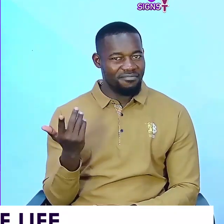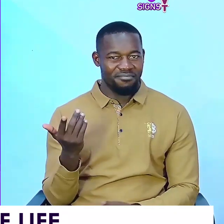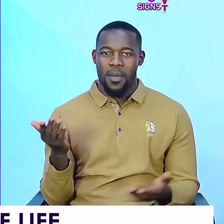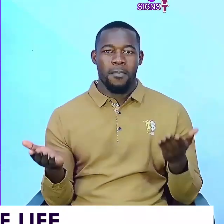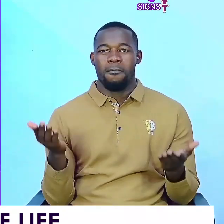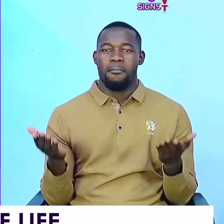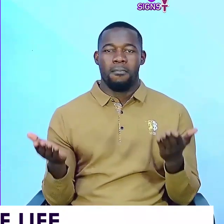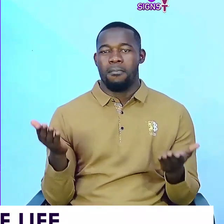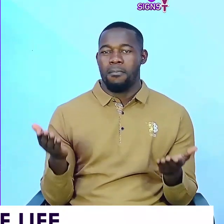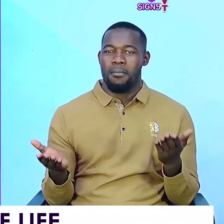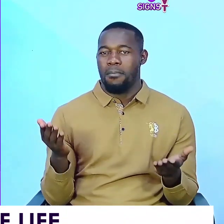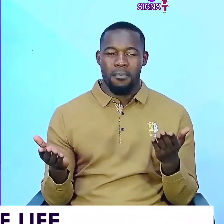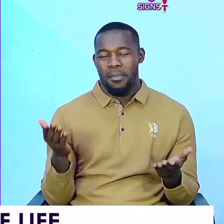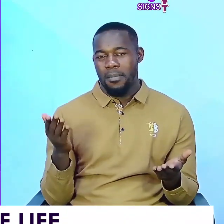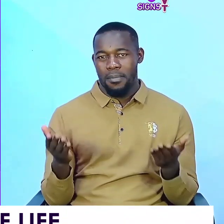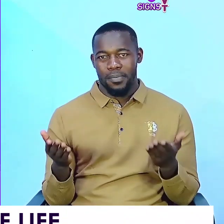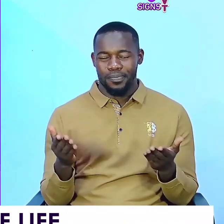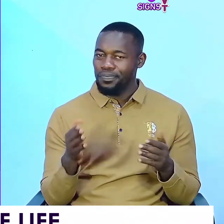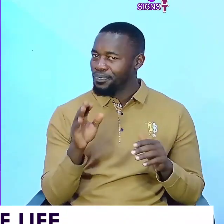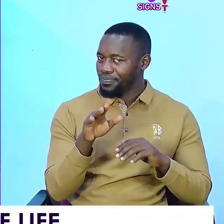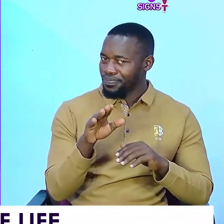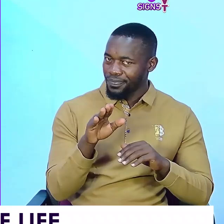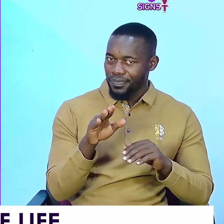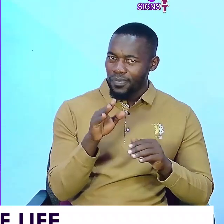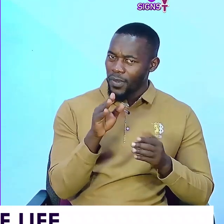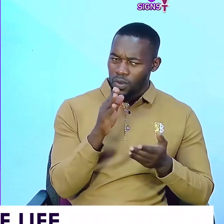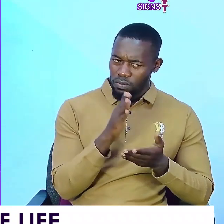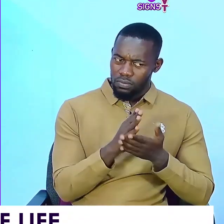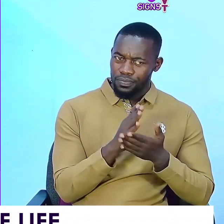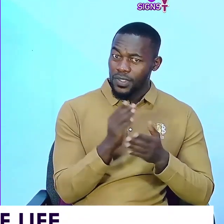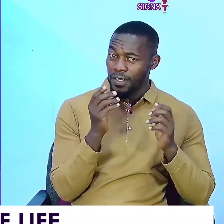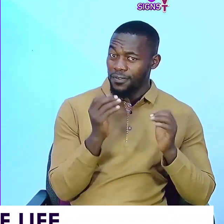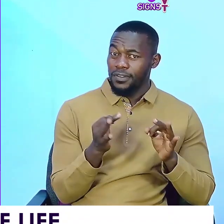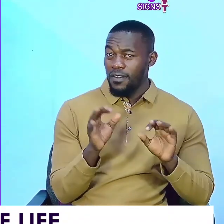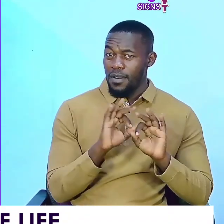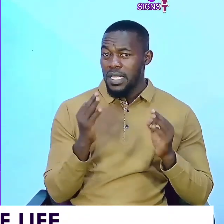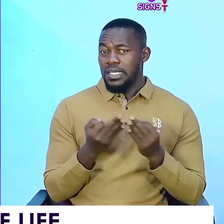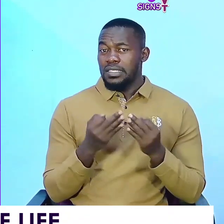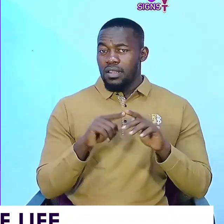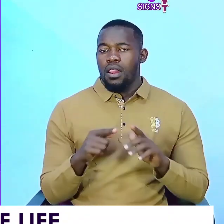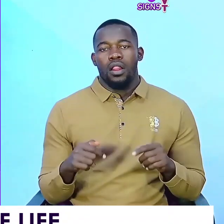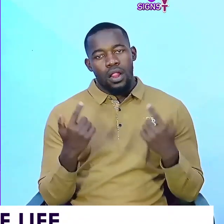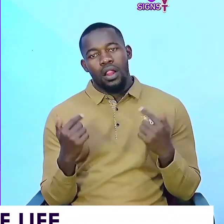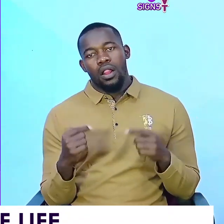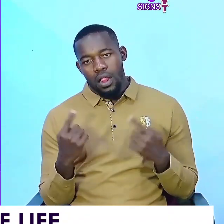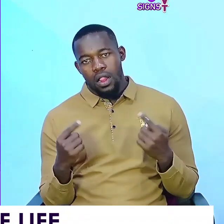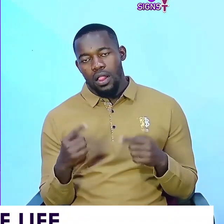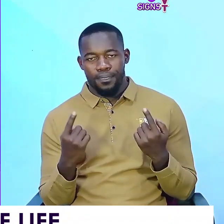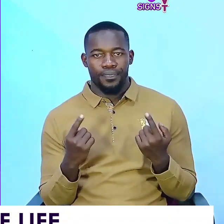when the rubber meets the road Yeah. and there is a quarrel, something has happened in a